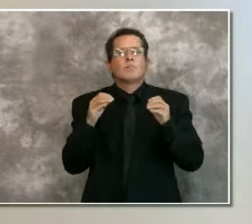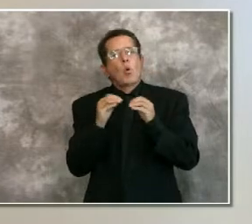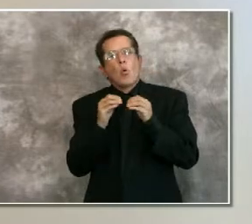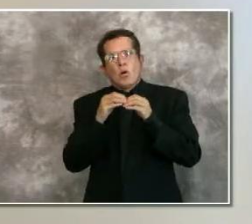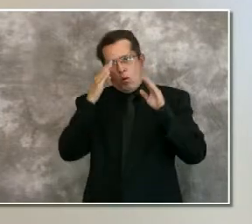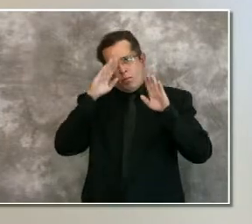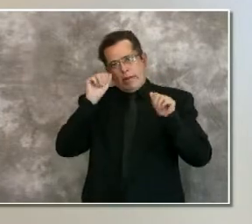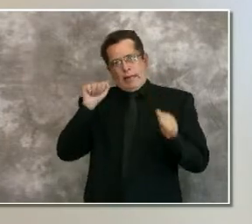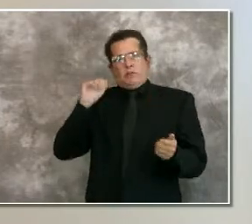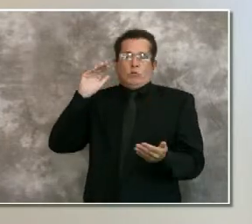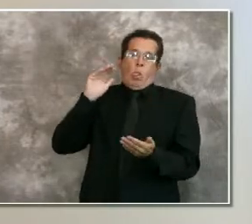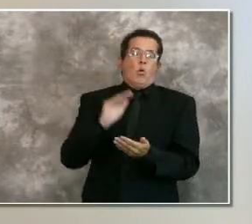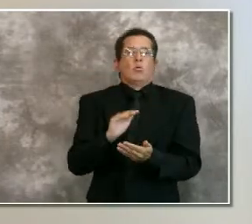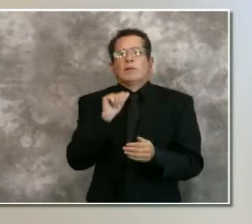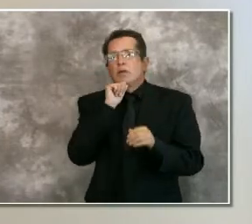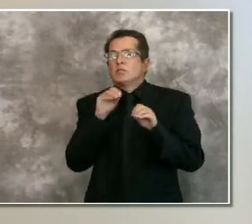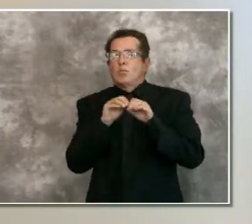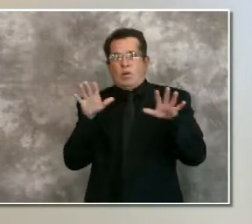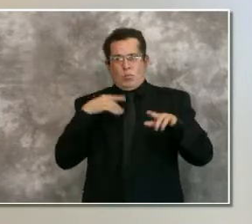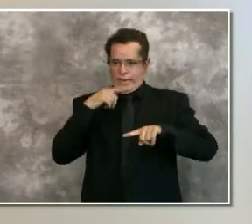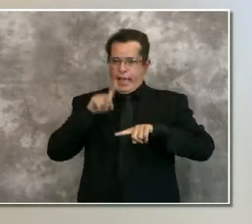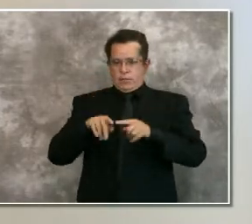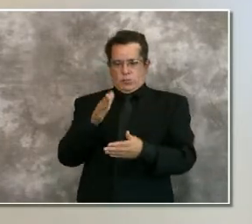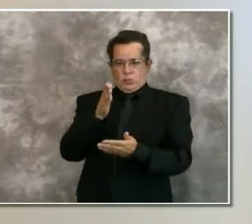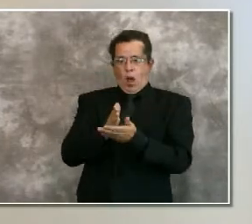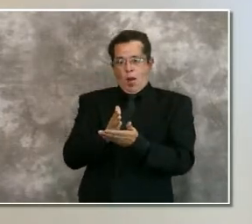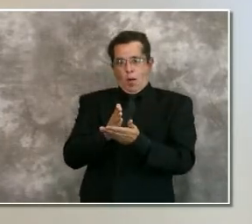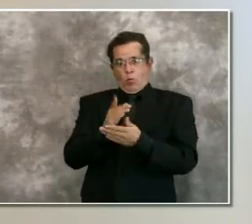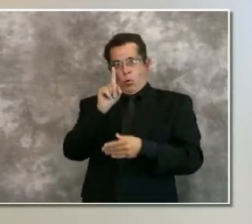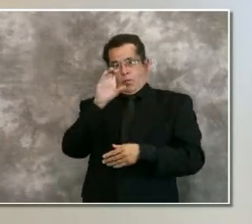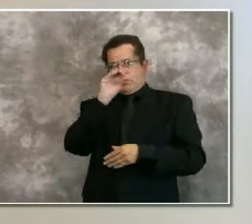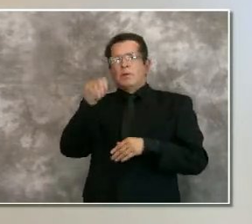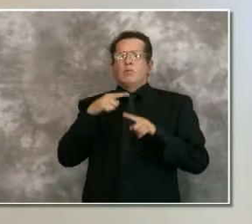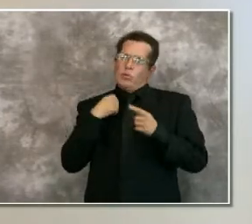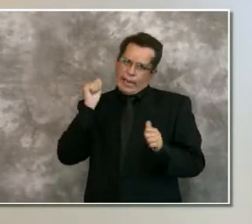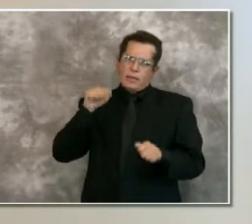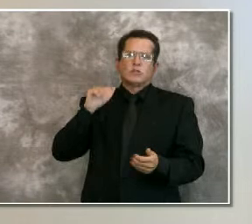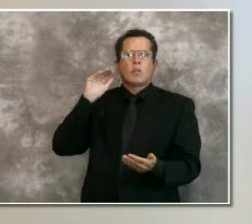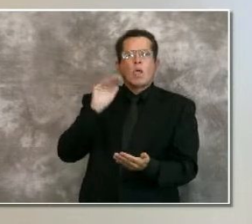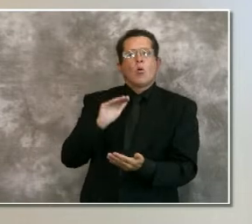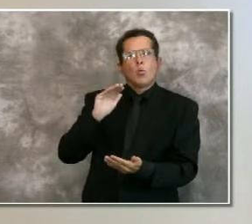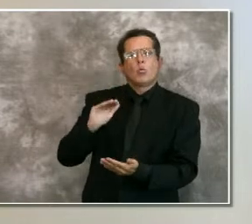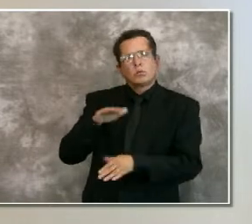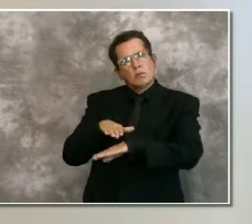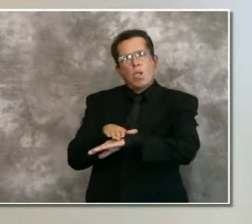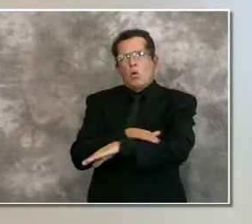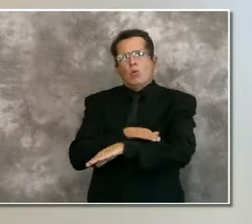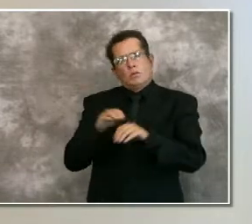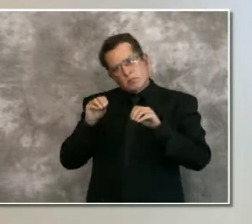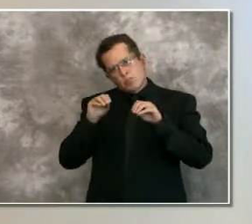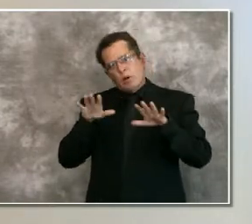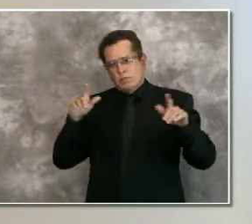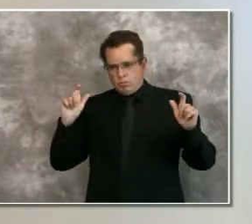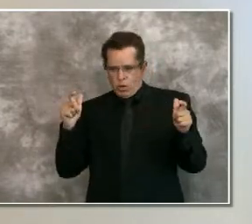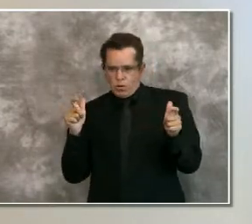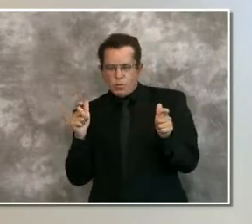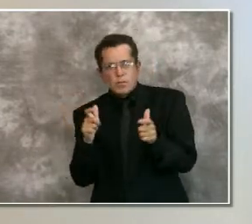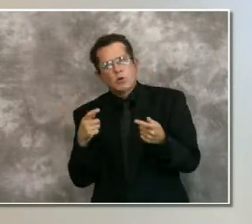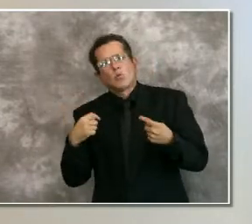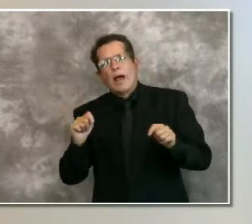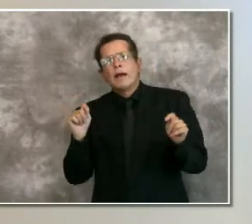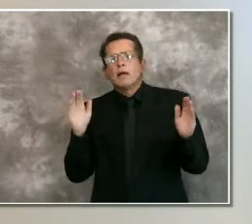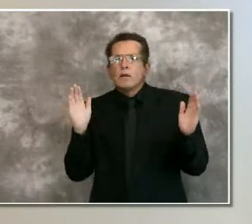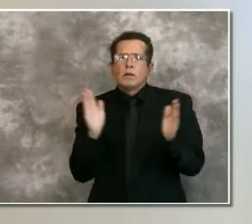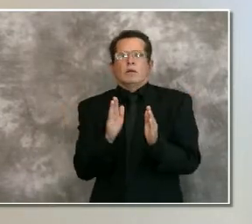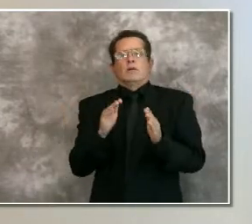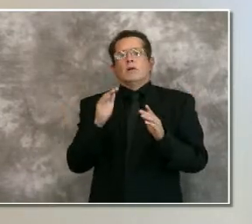can slow the spread. Again, we can't stop it, but we want to slow it. And we want to, most importantly, slow it to a point where we